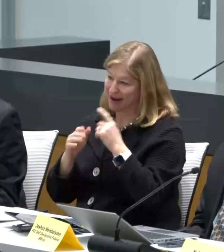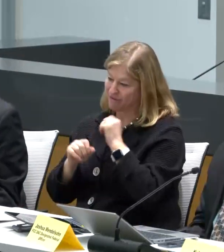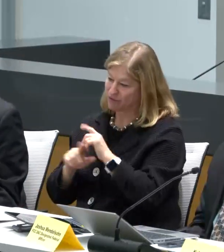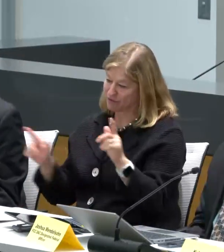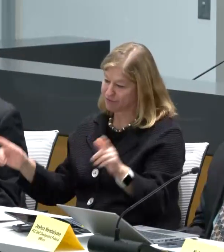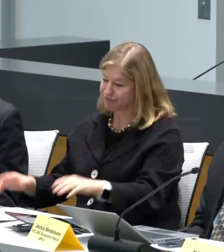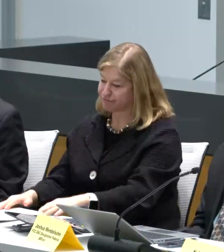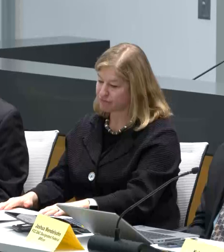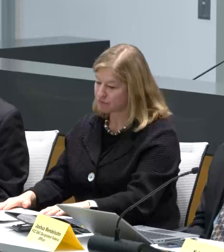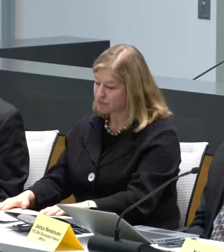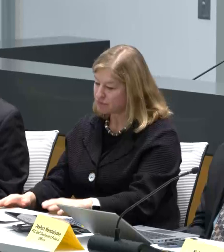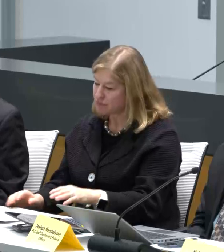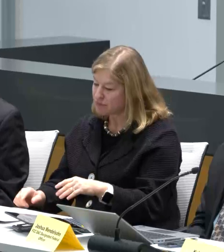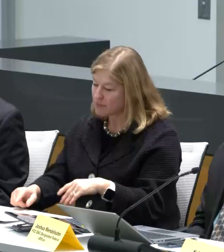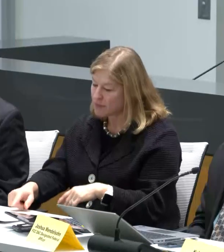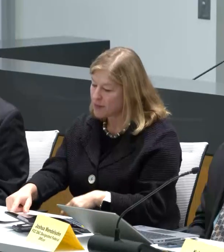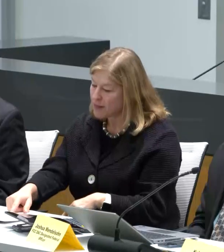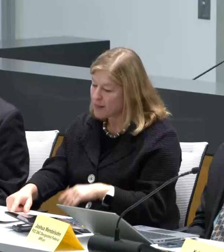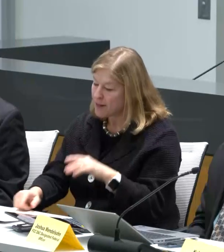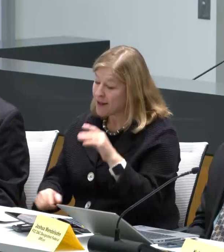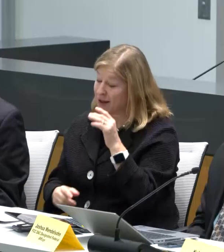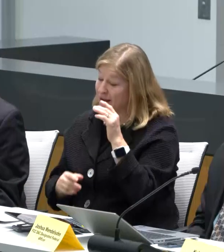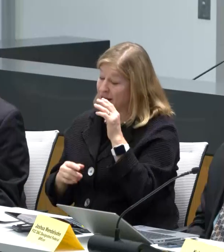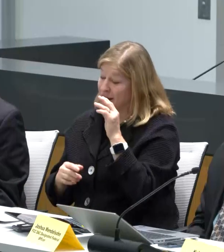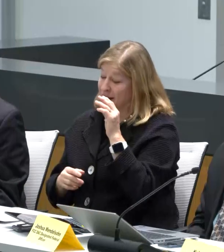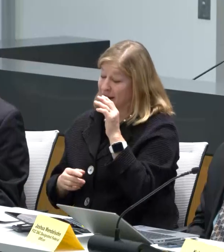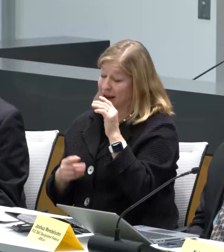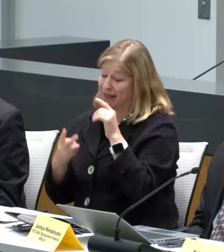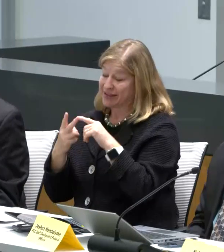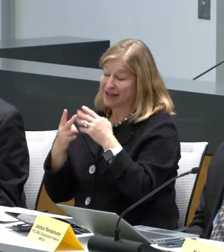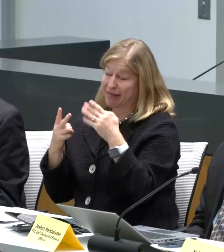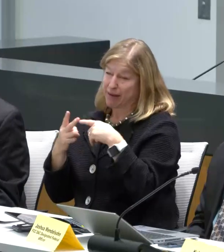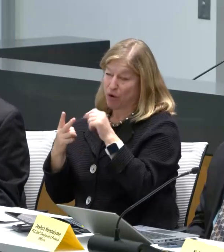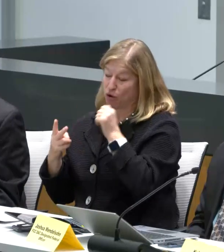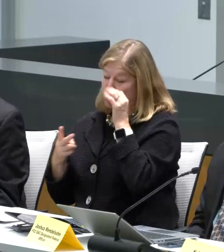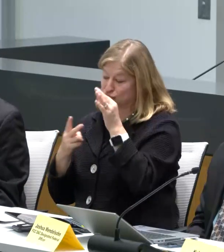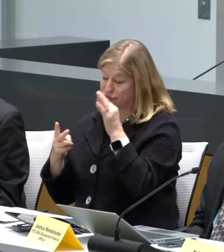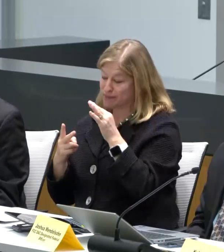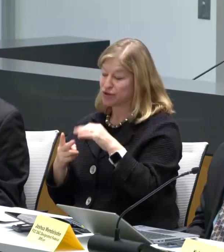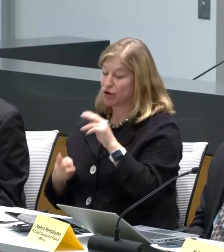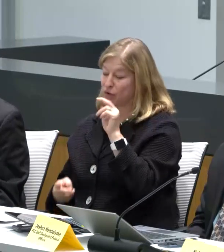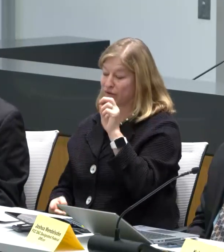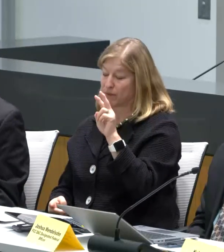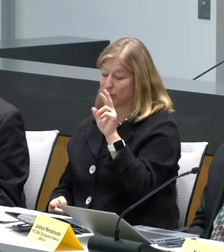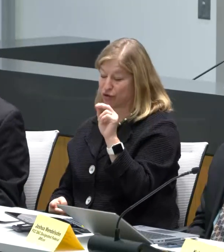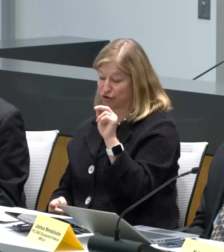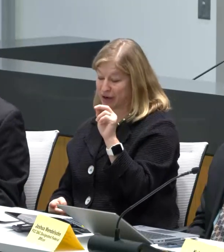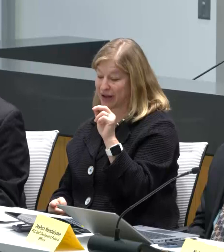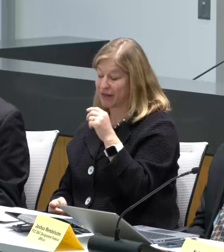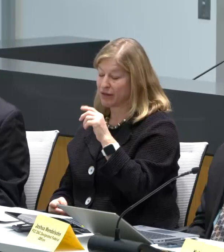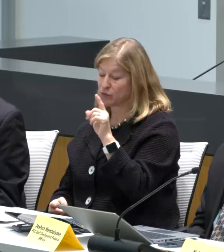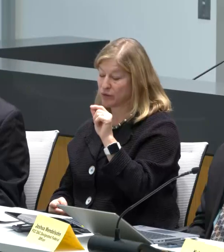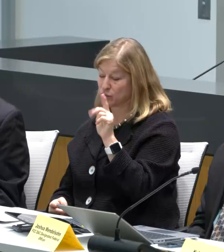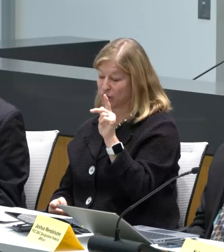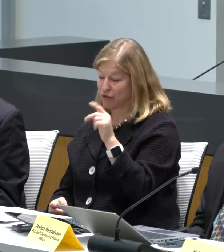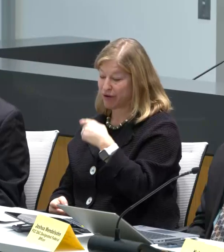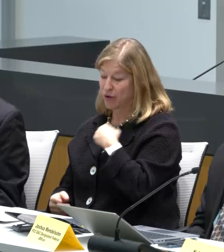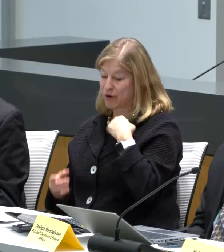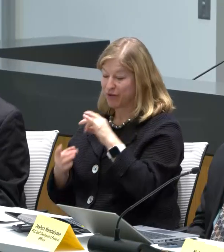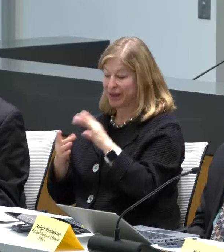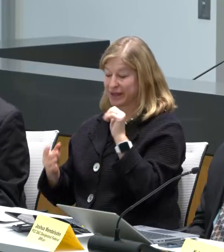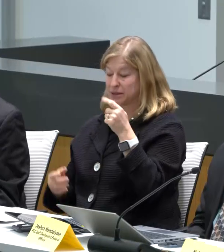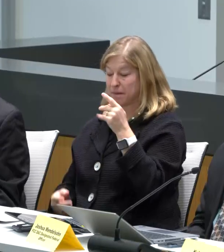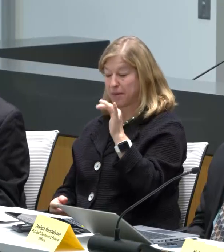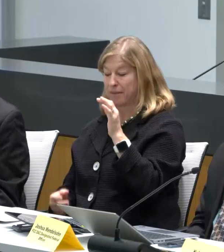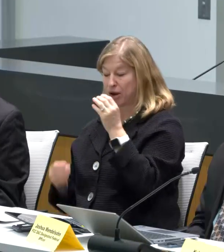100% requirement for all. That's fantastic work. Second thing on audio descriptions is